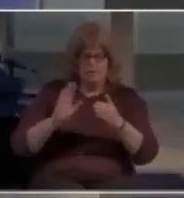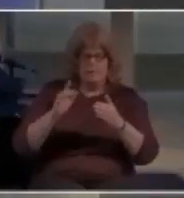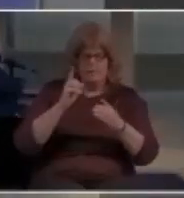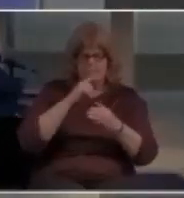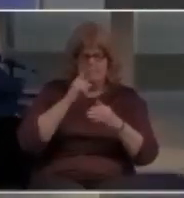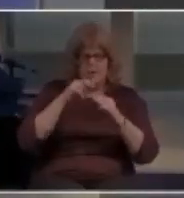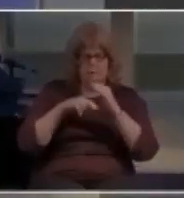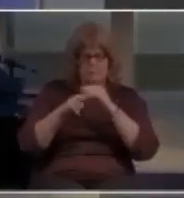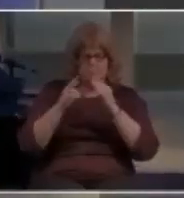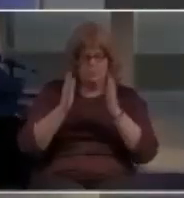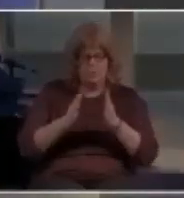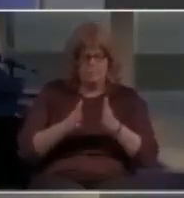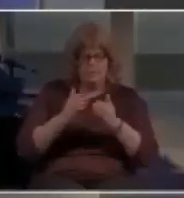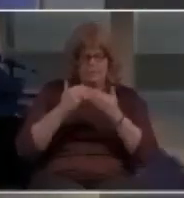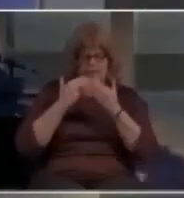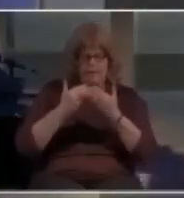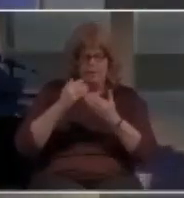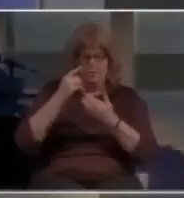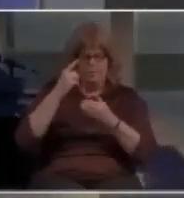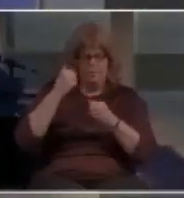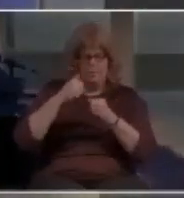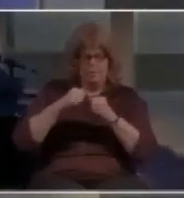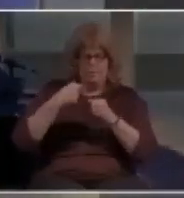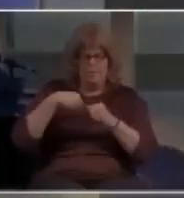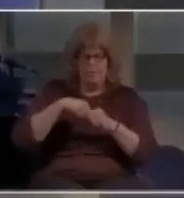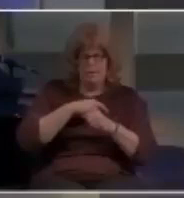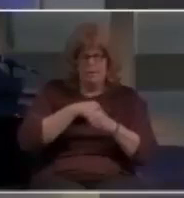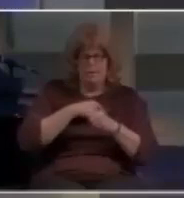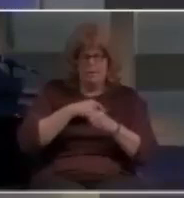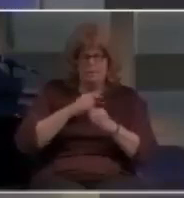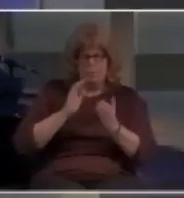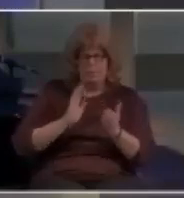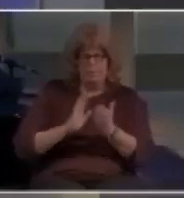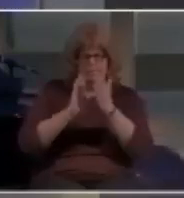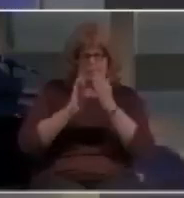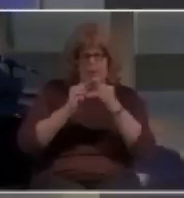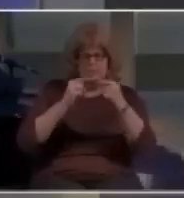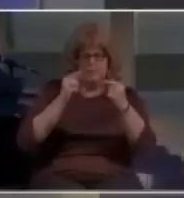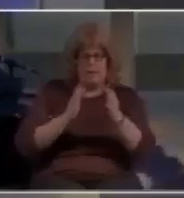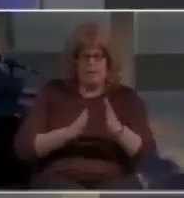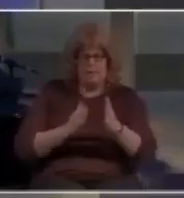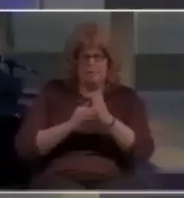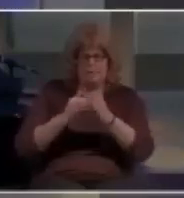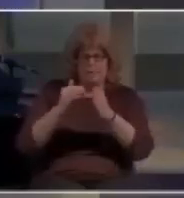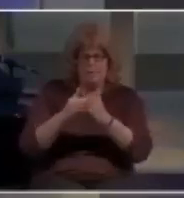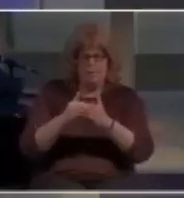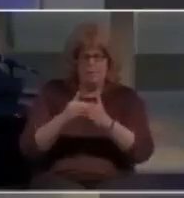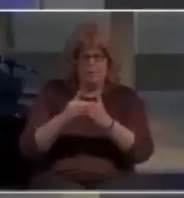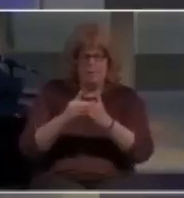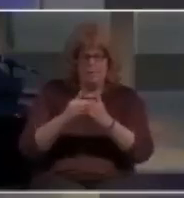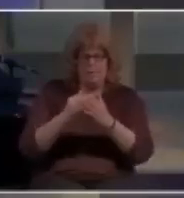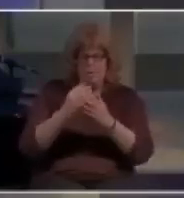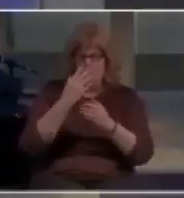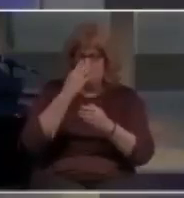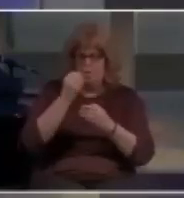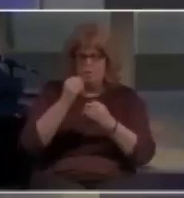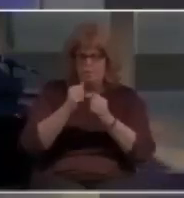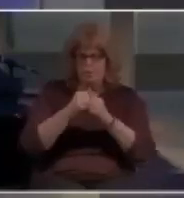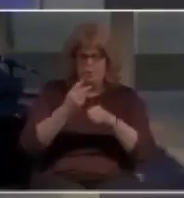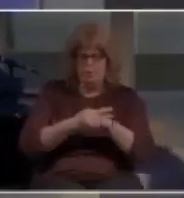false prophet. Thank you for the reminder, Lord, that we face an enemy who is often a wolf in sheep's